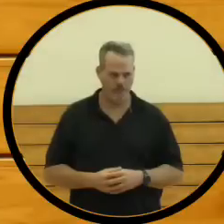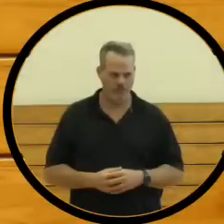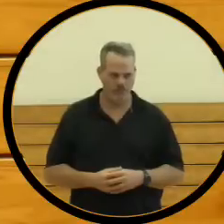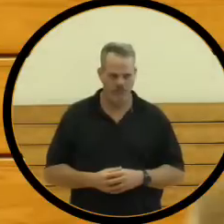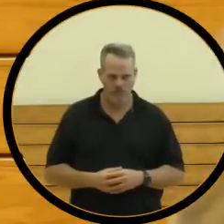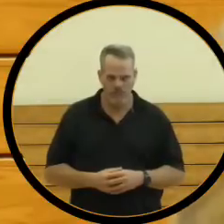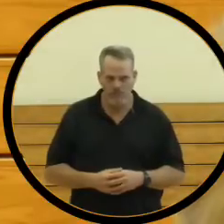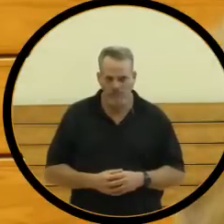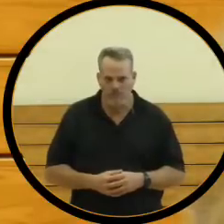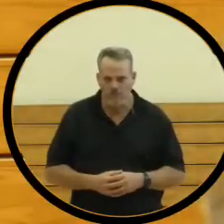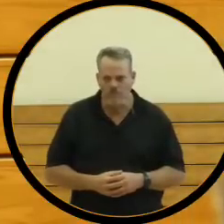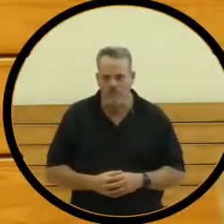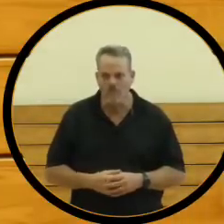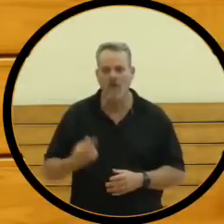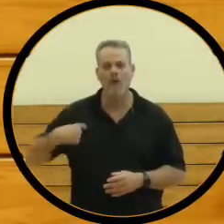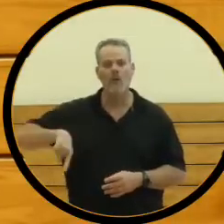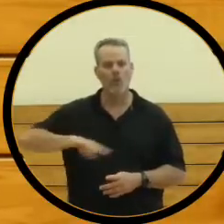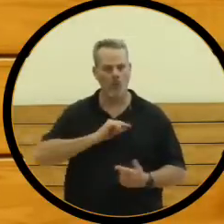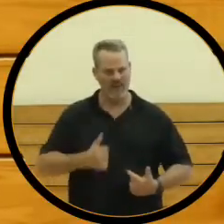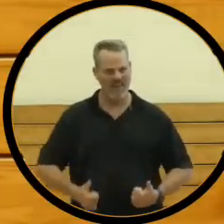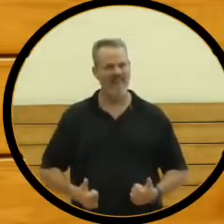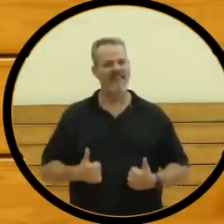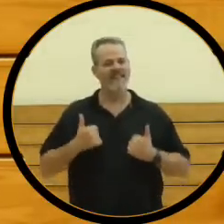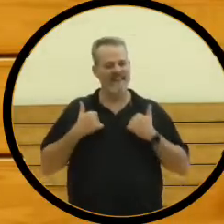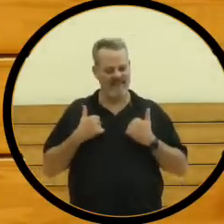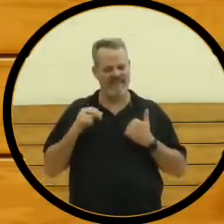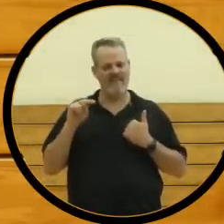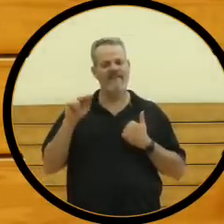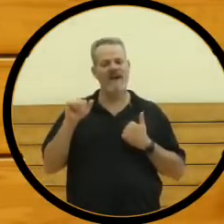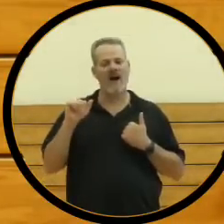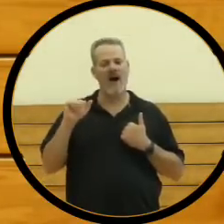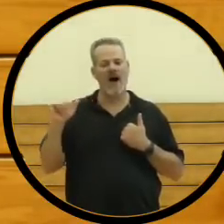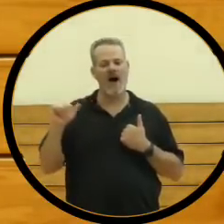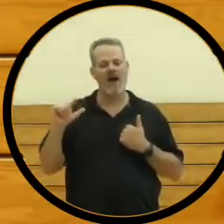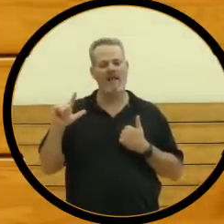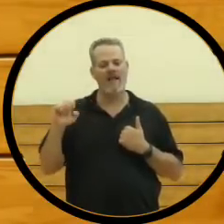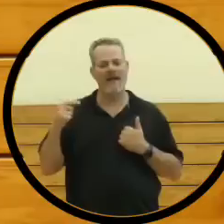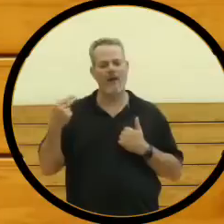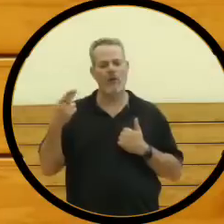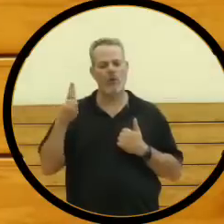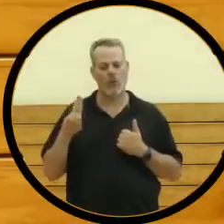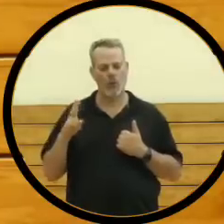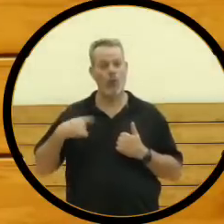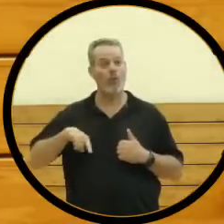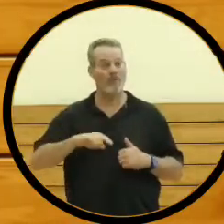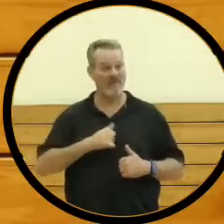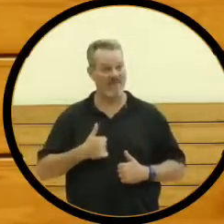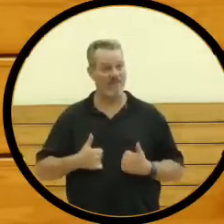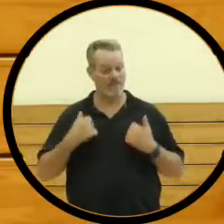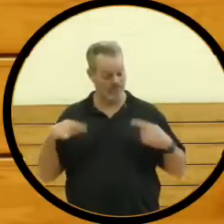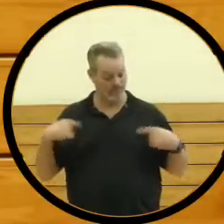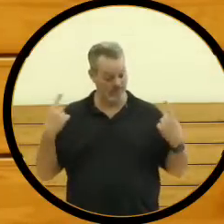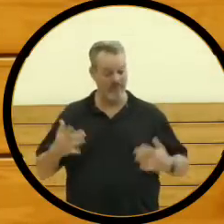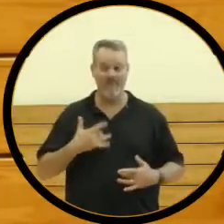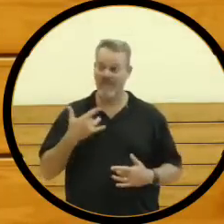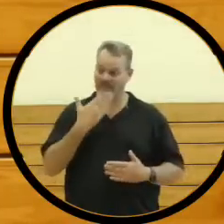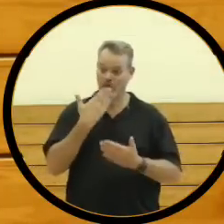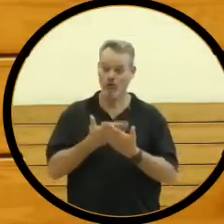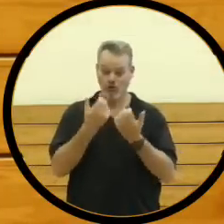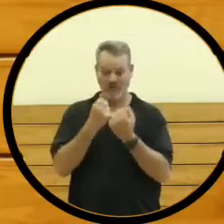We live in Mauna Loa, and we've been feeling pretty safe, but now we're not feeling so safe.